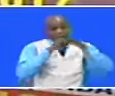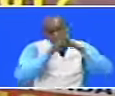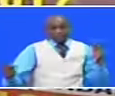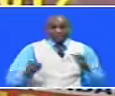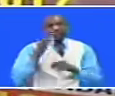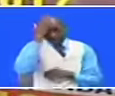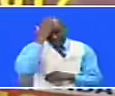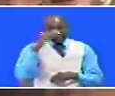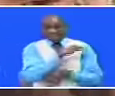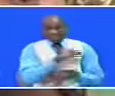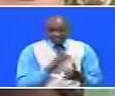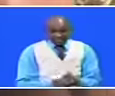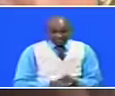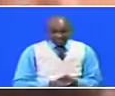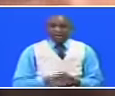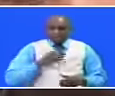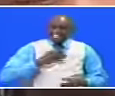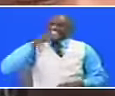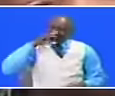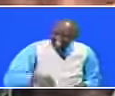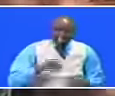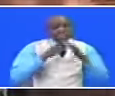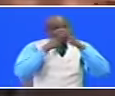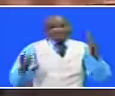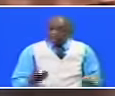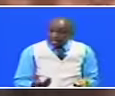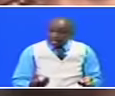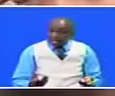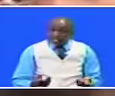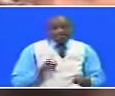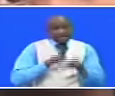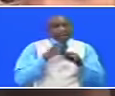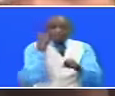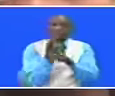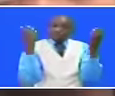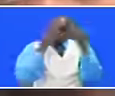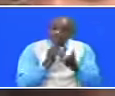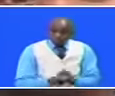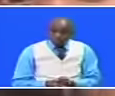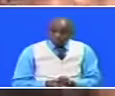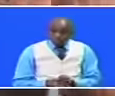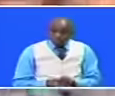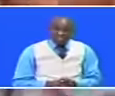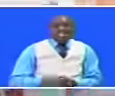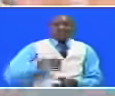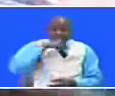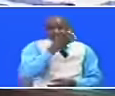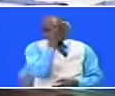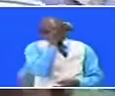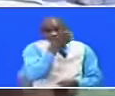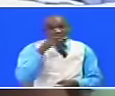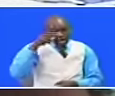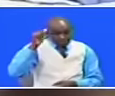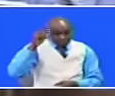missing Monday evening. Kijana yangu alipotea saa tano saa usiku. Na alikuwa huko